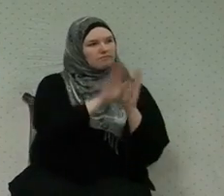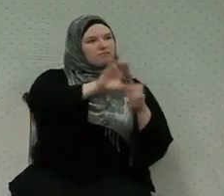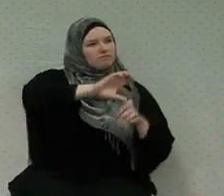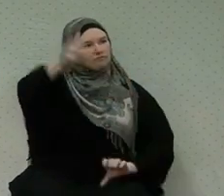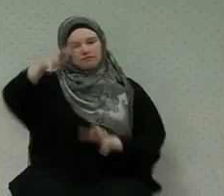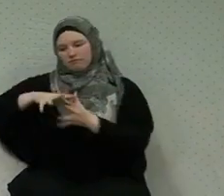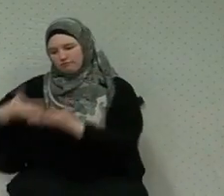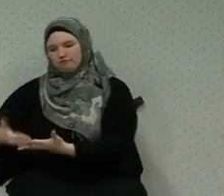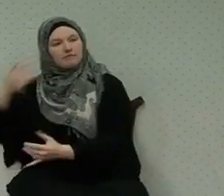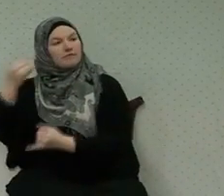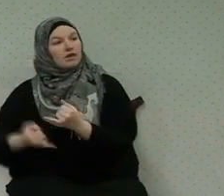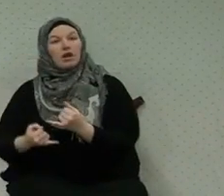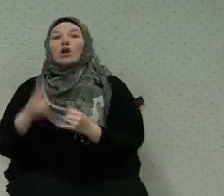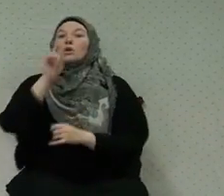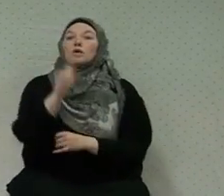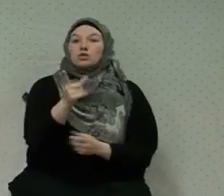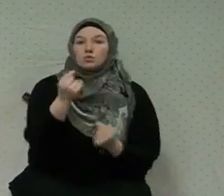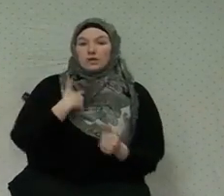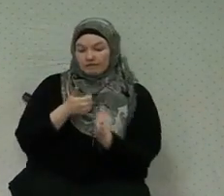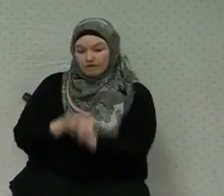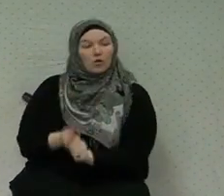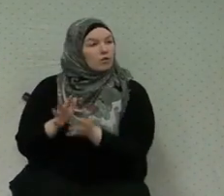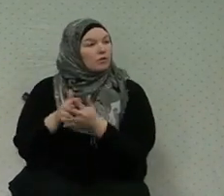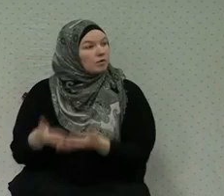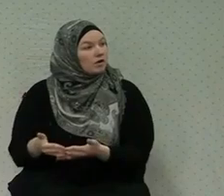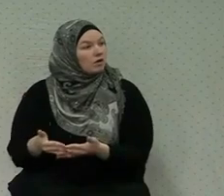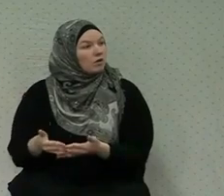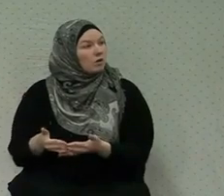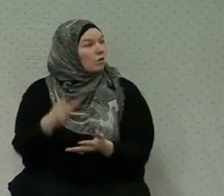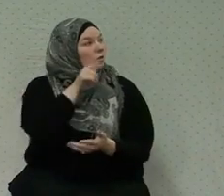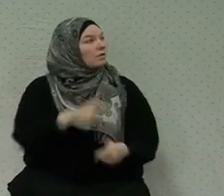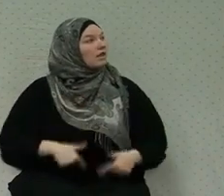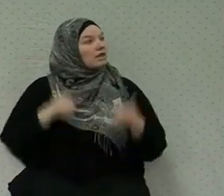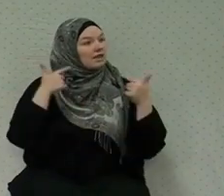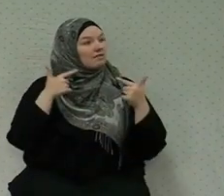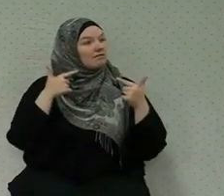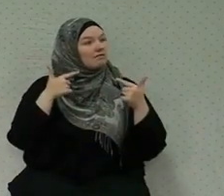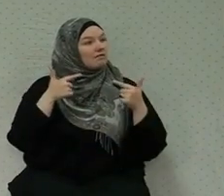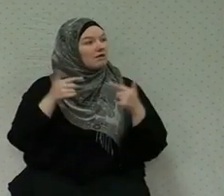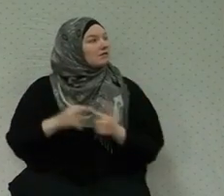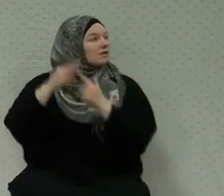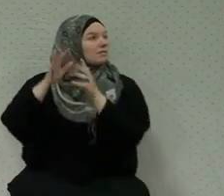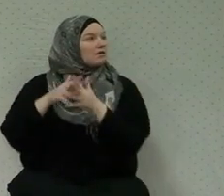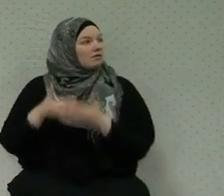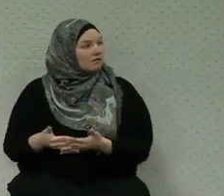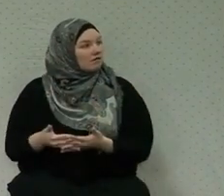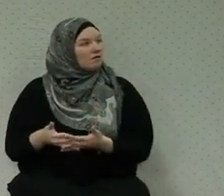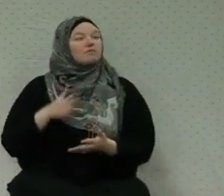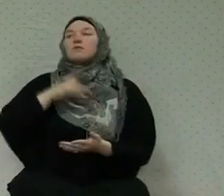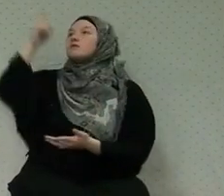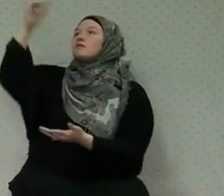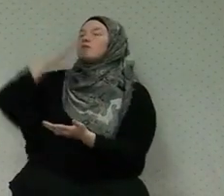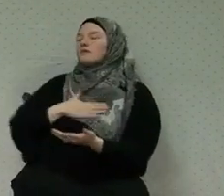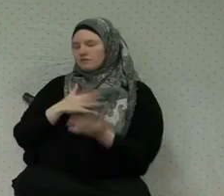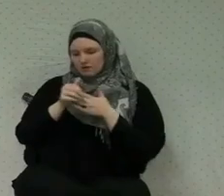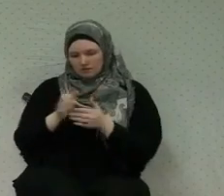we live by the book, or do we live despite the book? May Allah subhanahu wa ta'ala guide us to live by